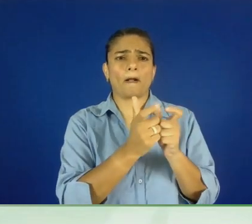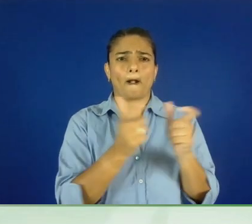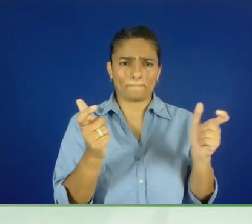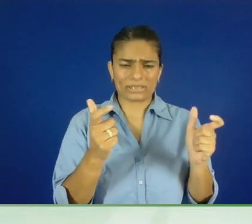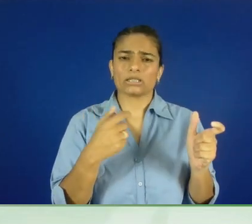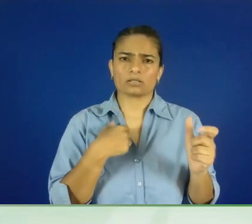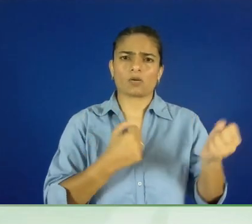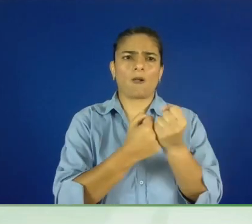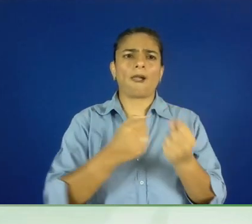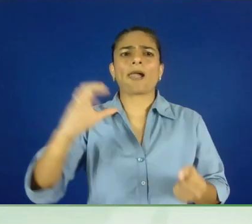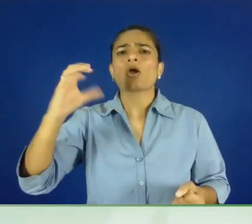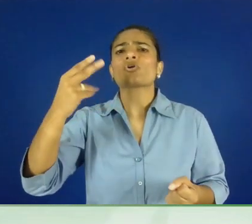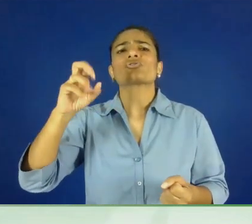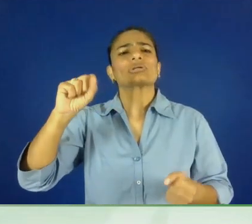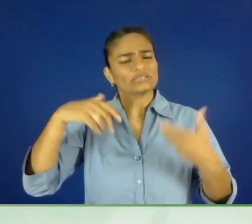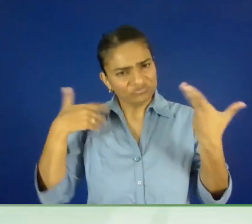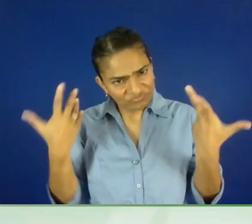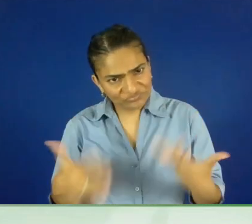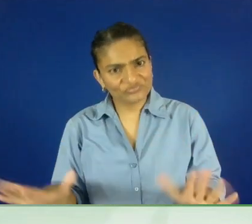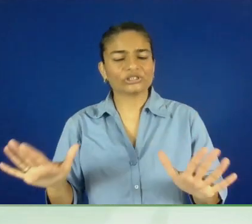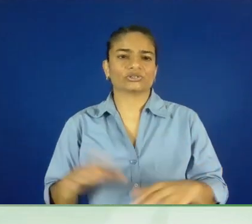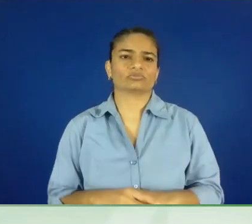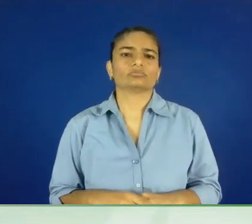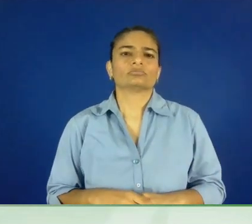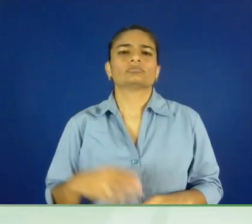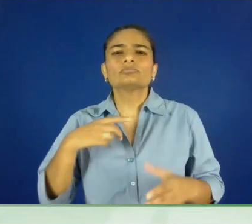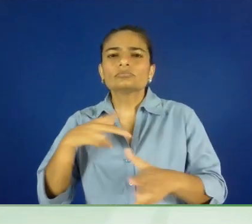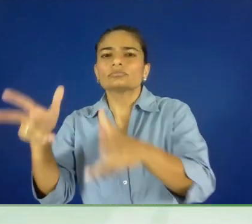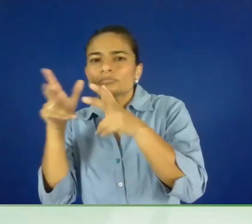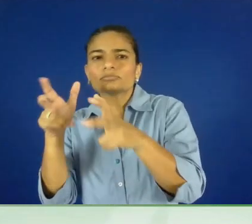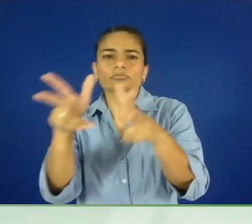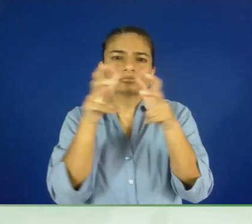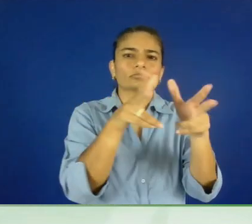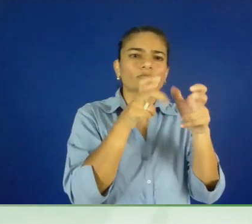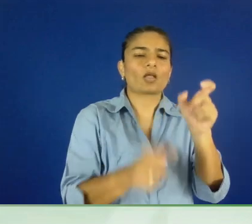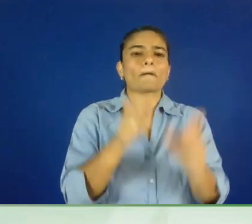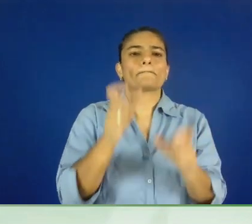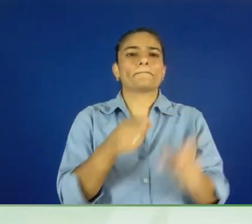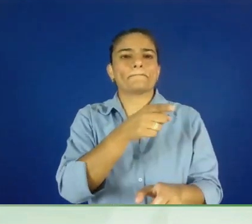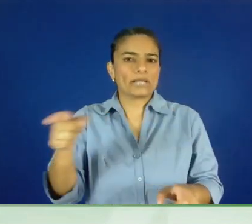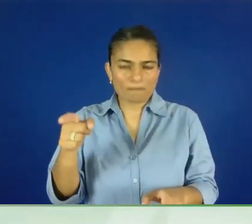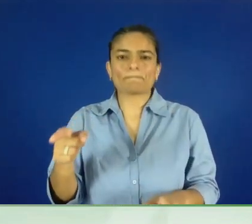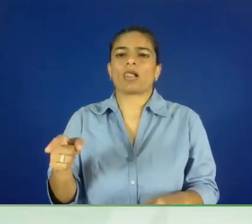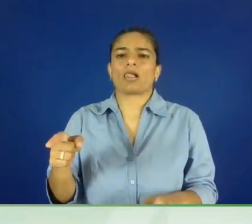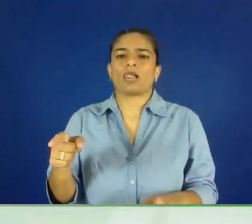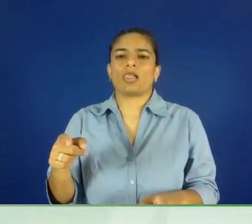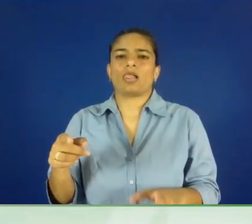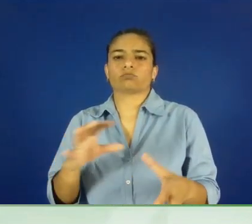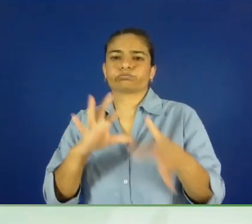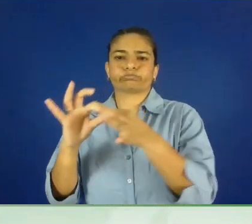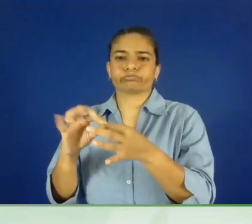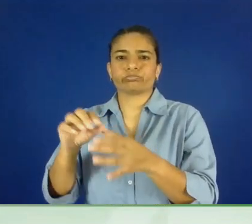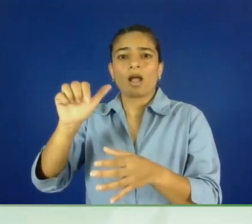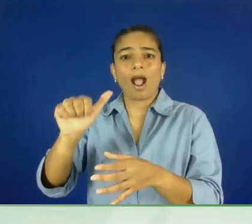people talking about how they're using AI to generate products to support access and inclusion. Both in terms of what you've